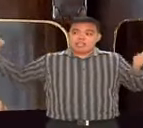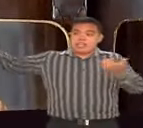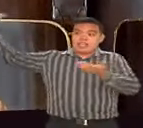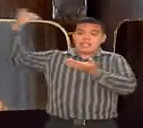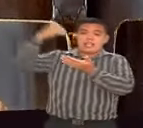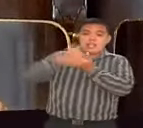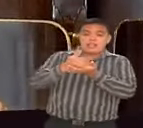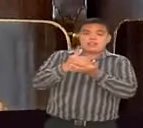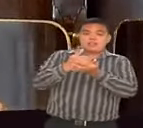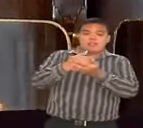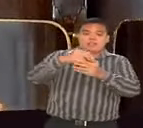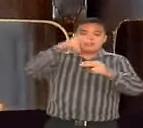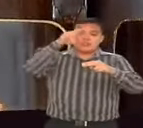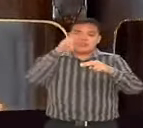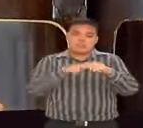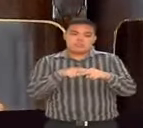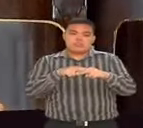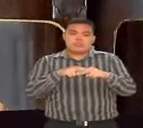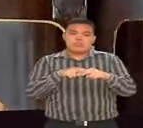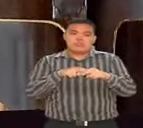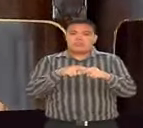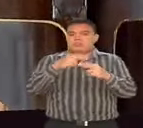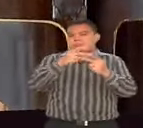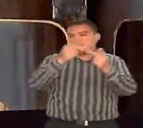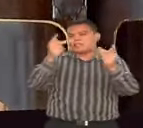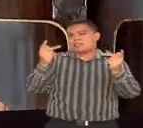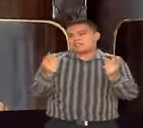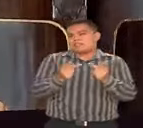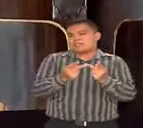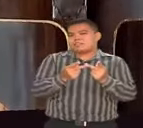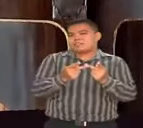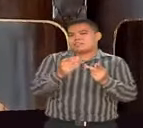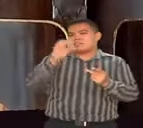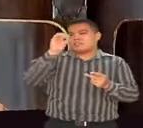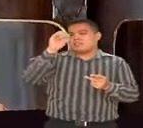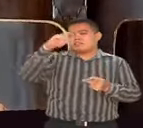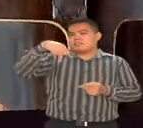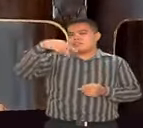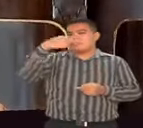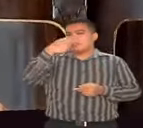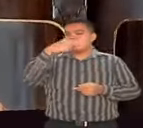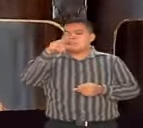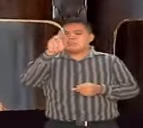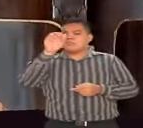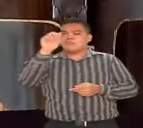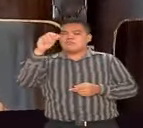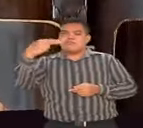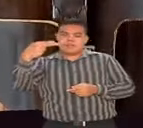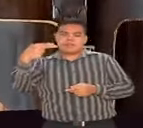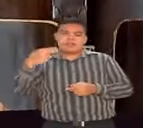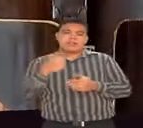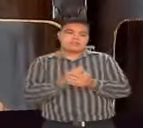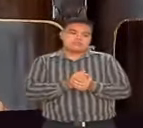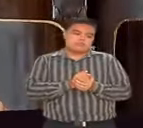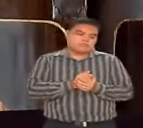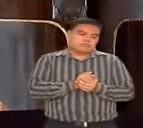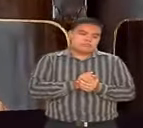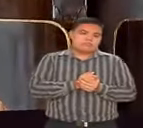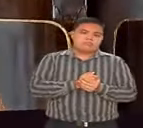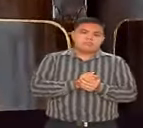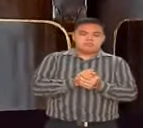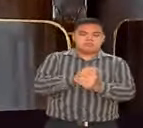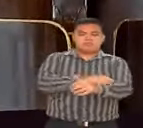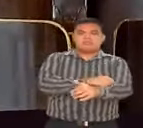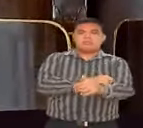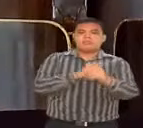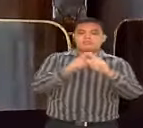and sat under an oak which was in Ophrah." Mauni pag-pronounce nila Ophrah. Pero sa ato